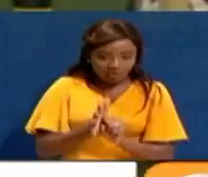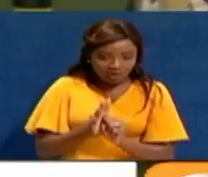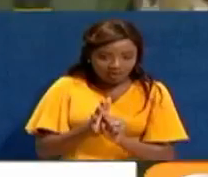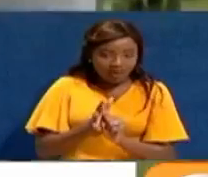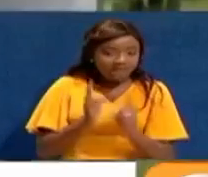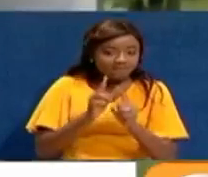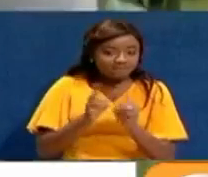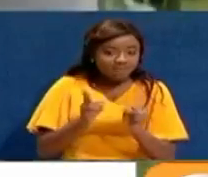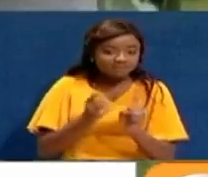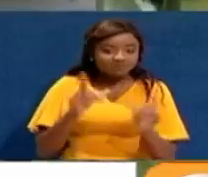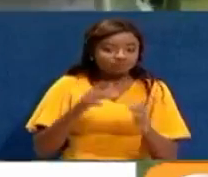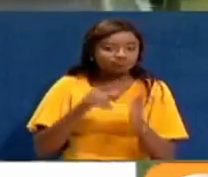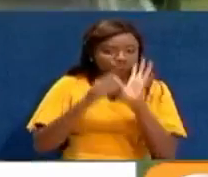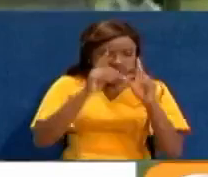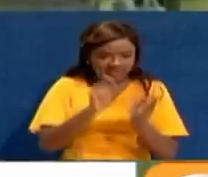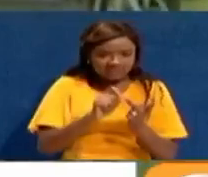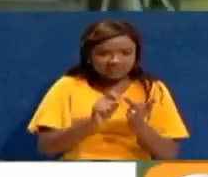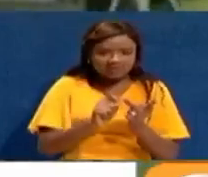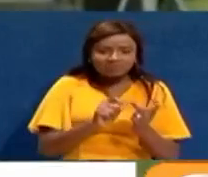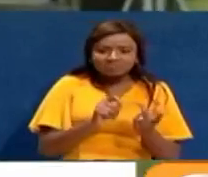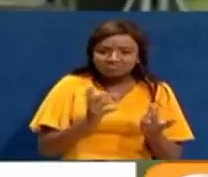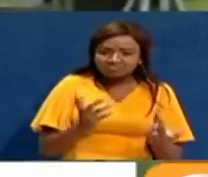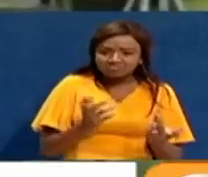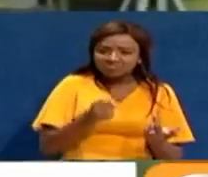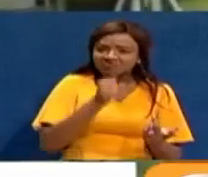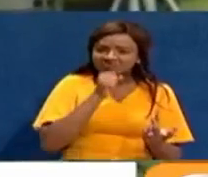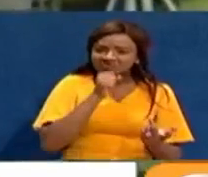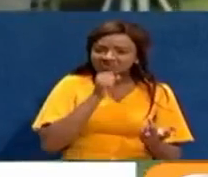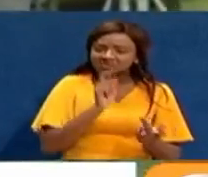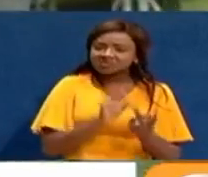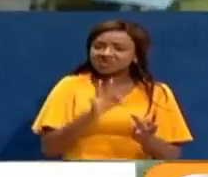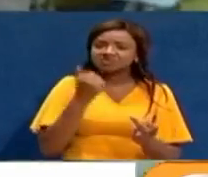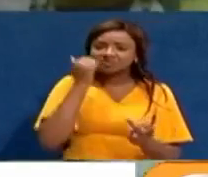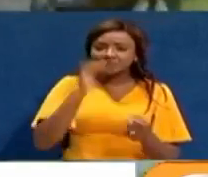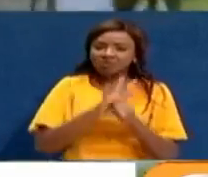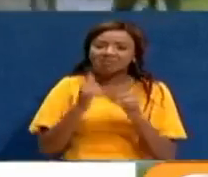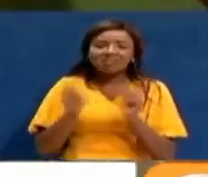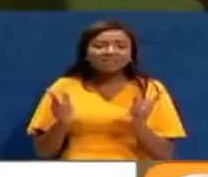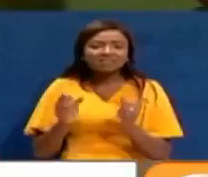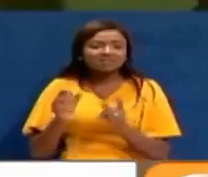certificates, but on being tested at the airport, over 50 of them tested positive.